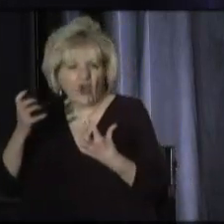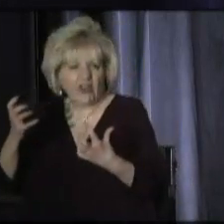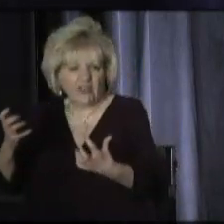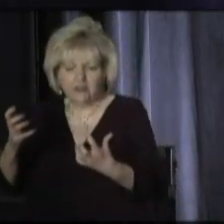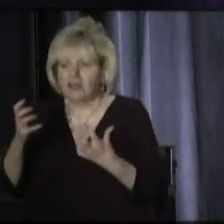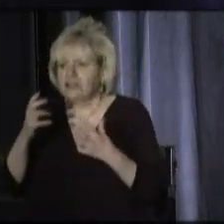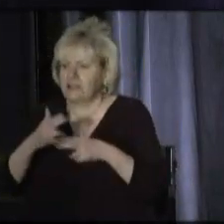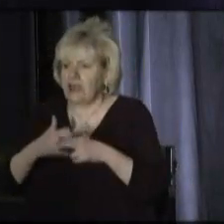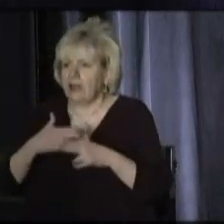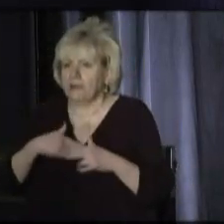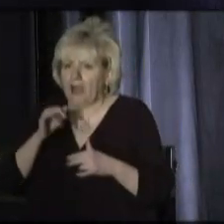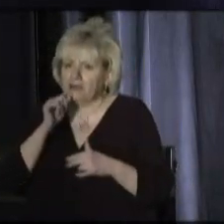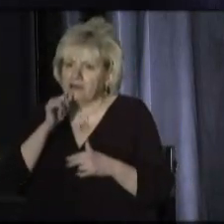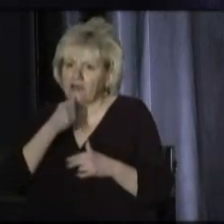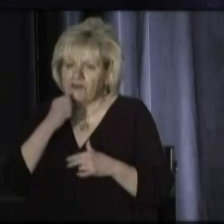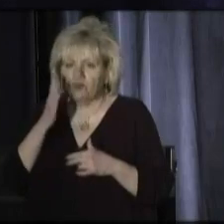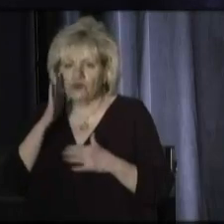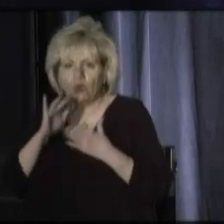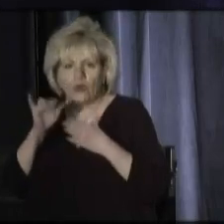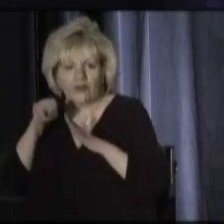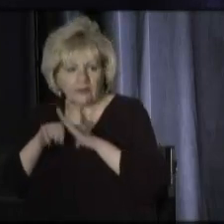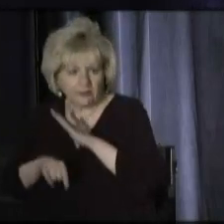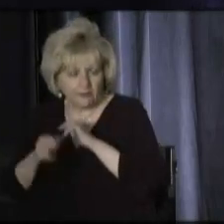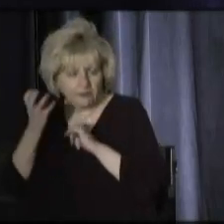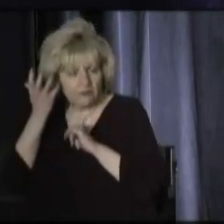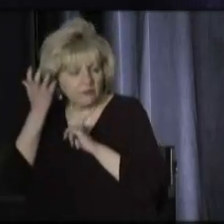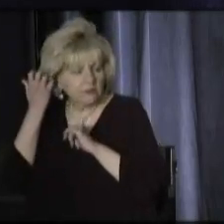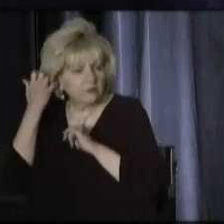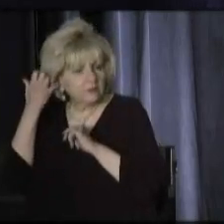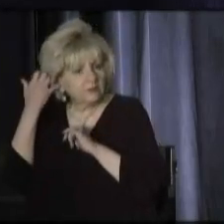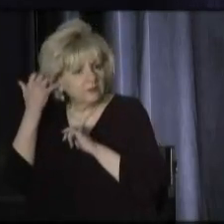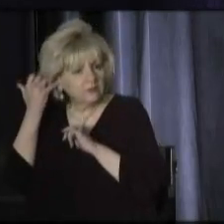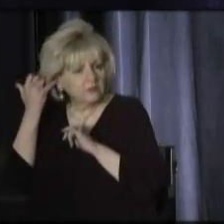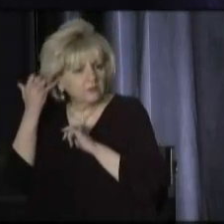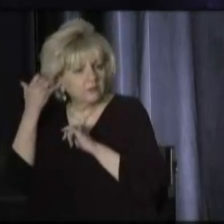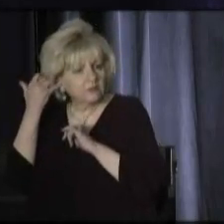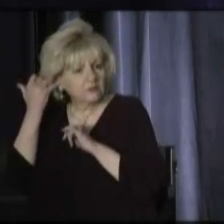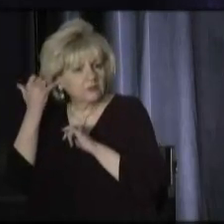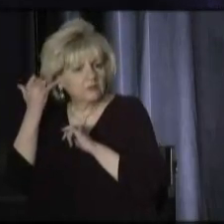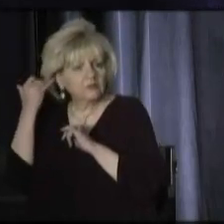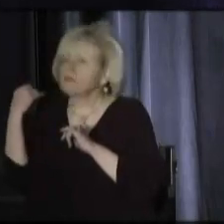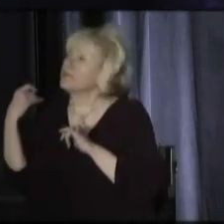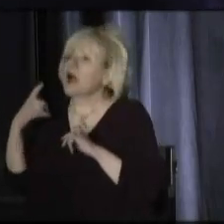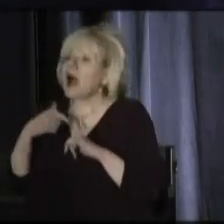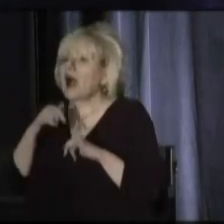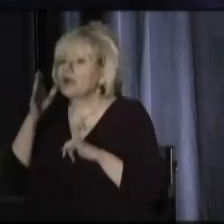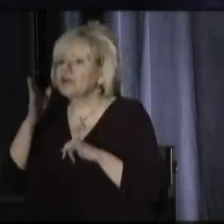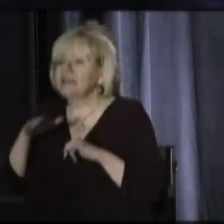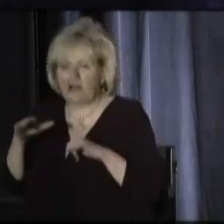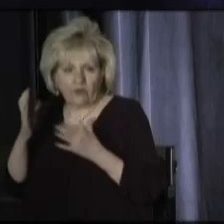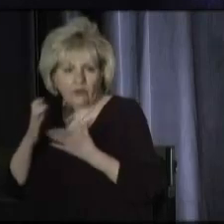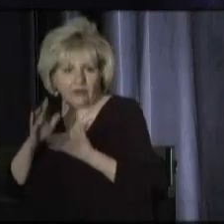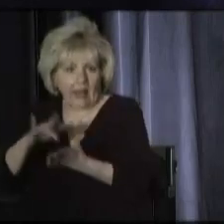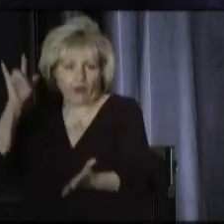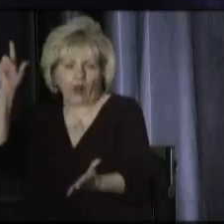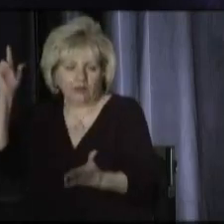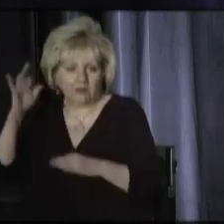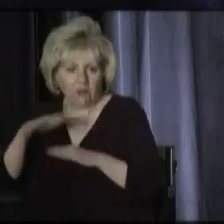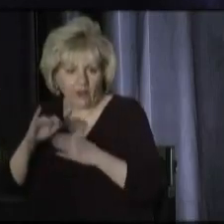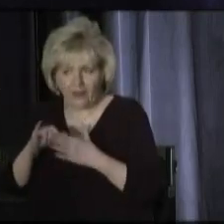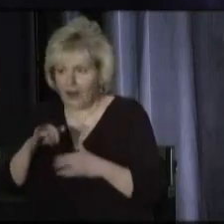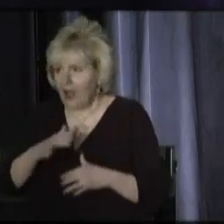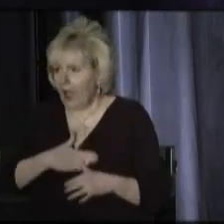I'd hidden the book in my suitcase in an additional zippered compartment meant for electronics. I knew